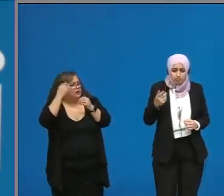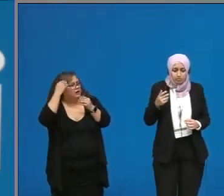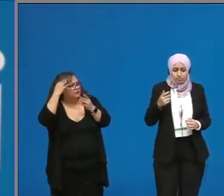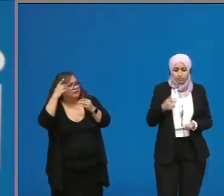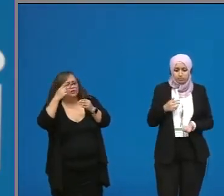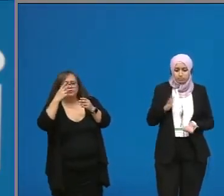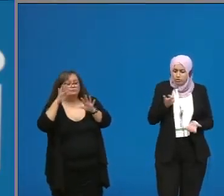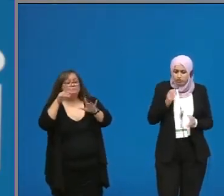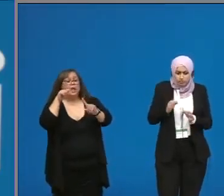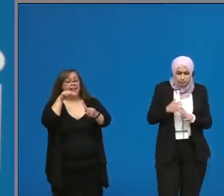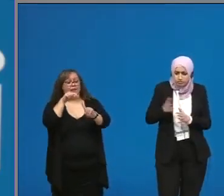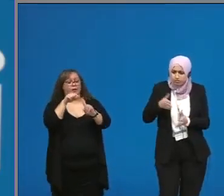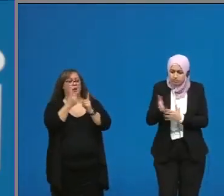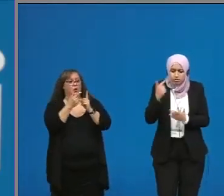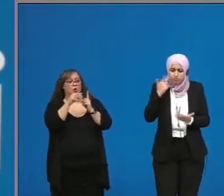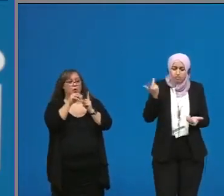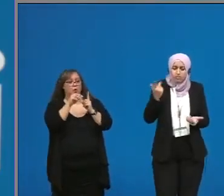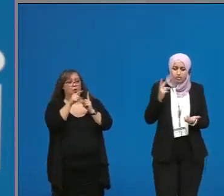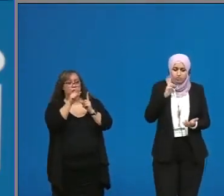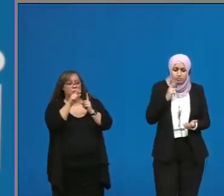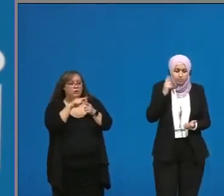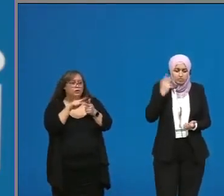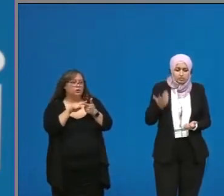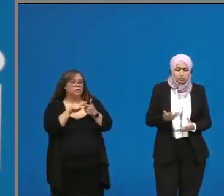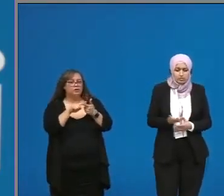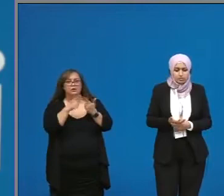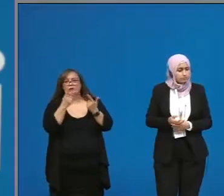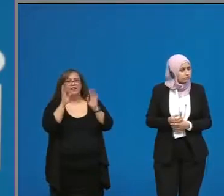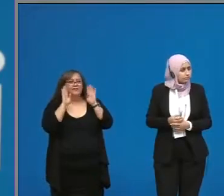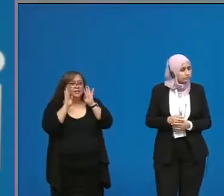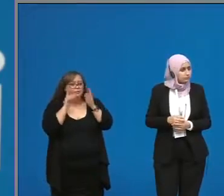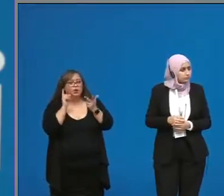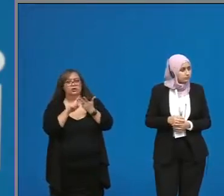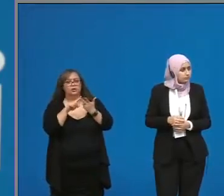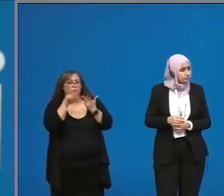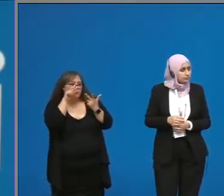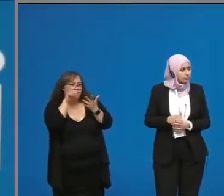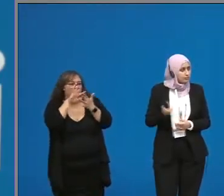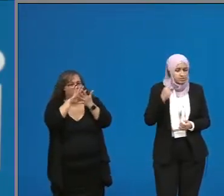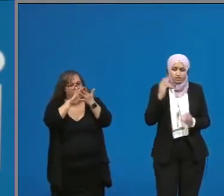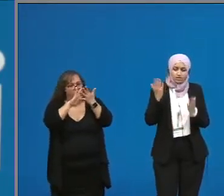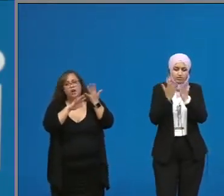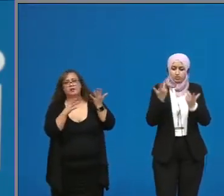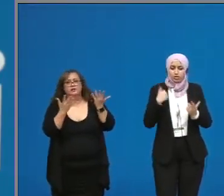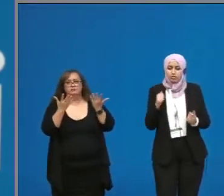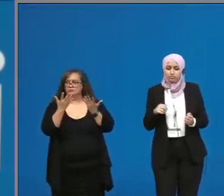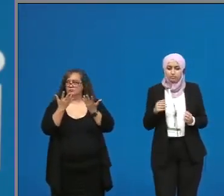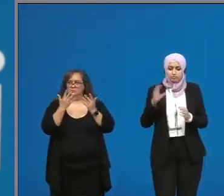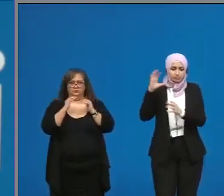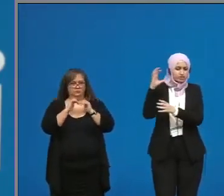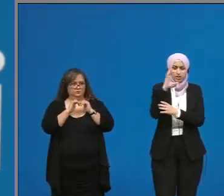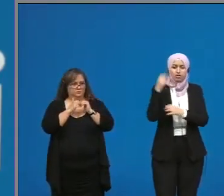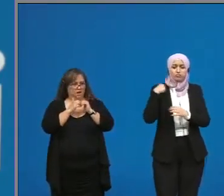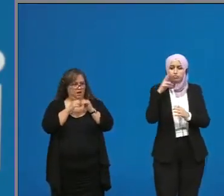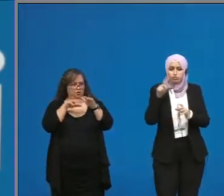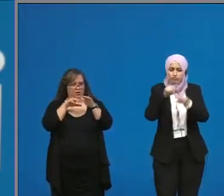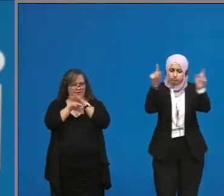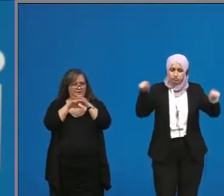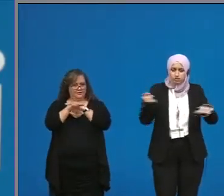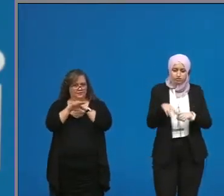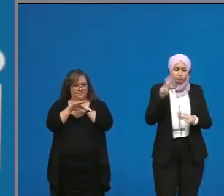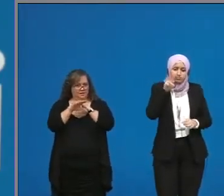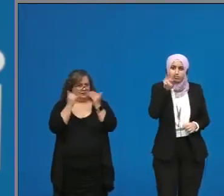You can imagine Google, Wikipedia, Facebook, social media, none of that is accessible to people who have very high illiteracy rates and are